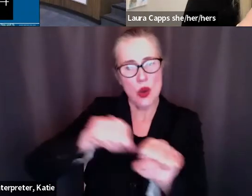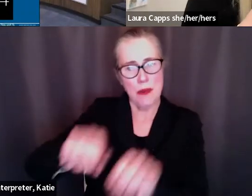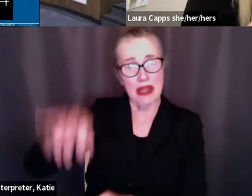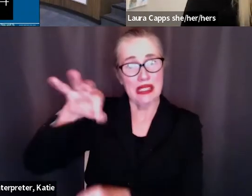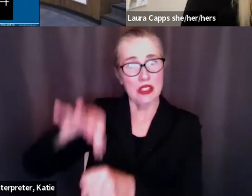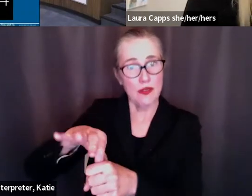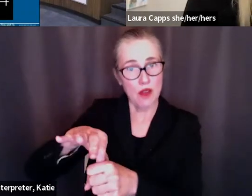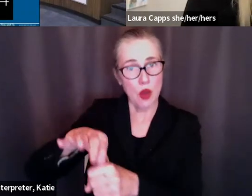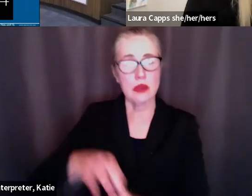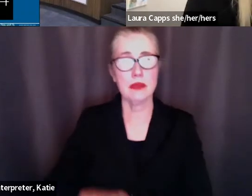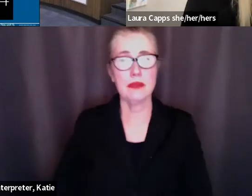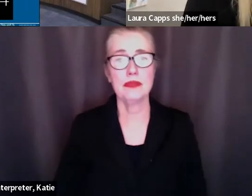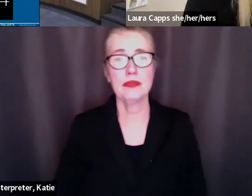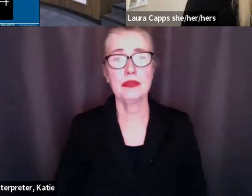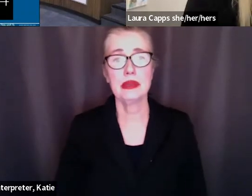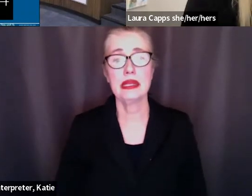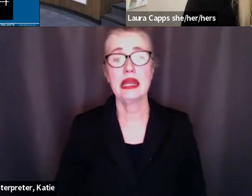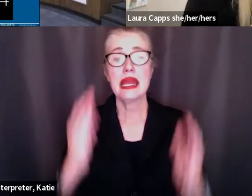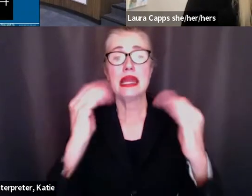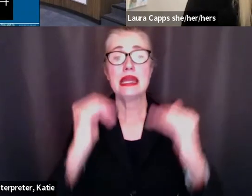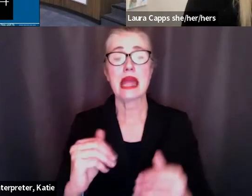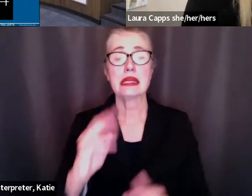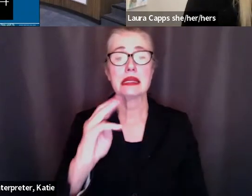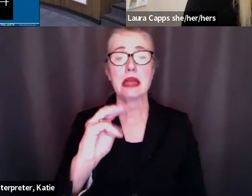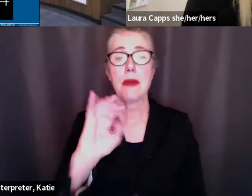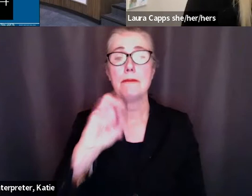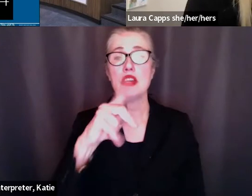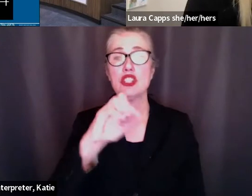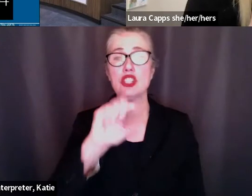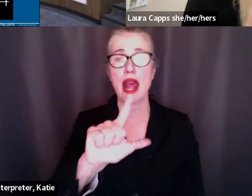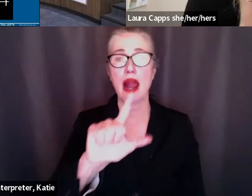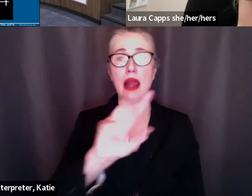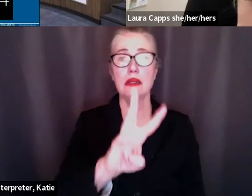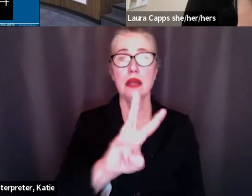michelle wq please state your full name